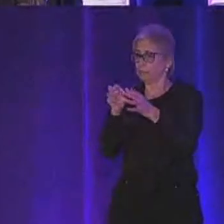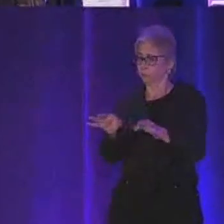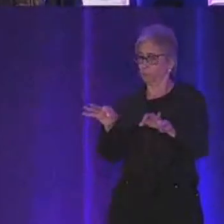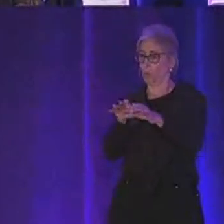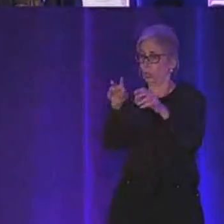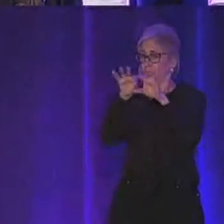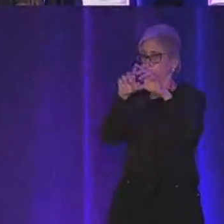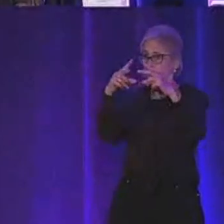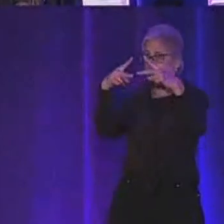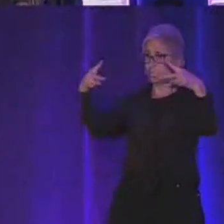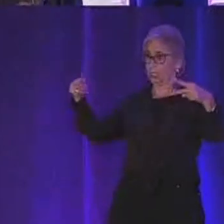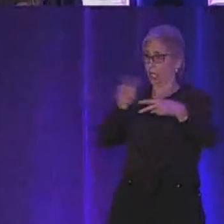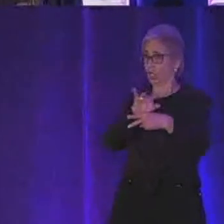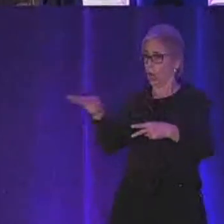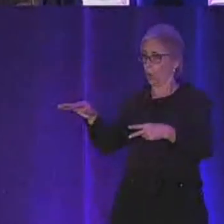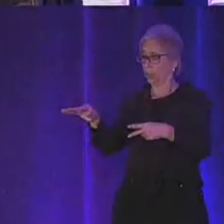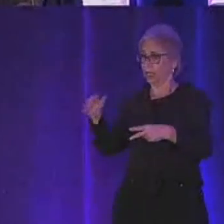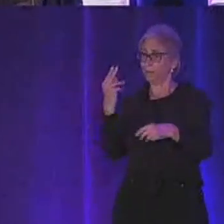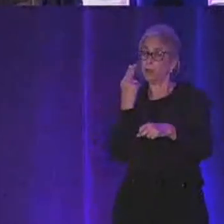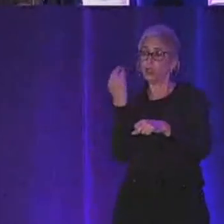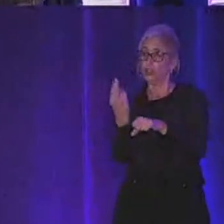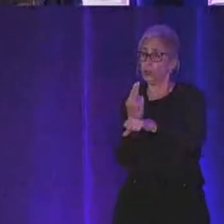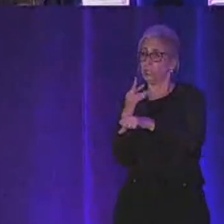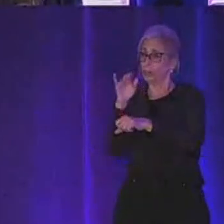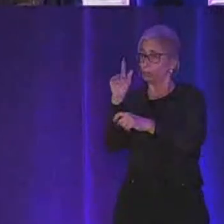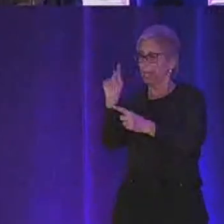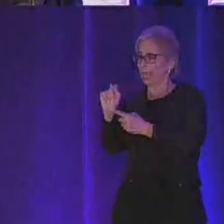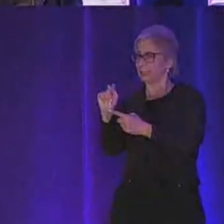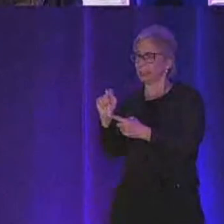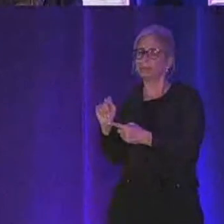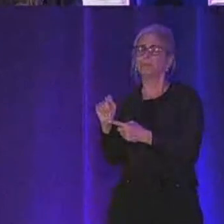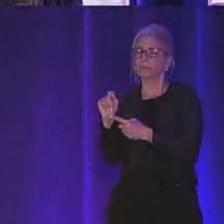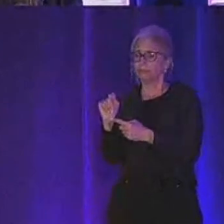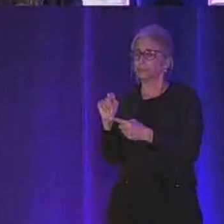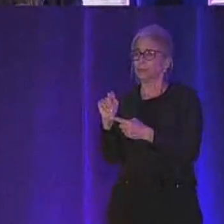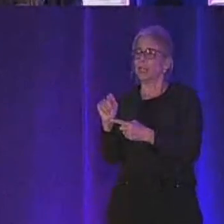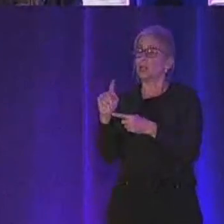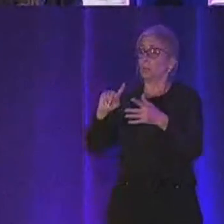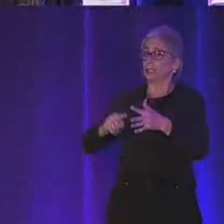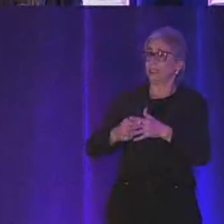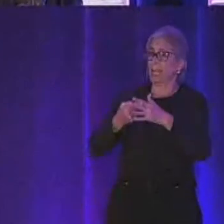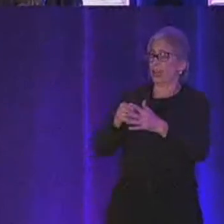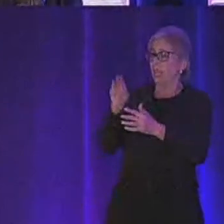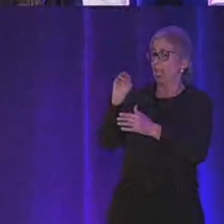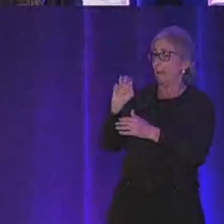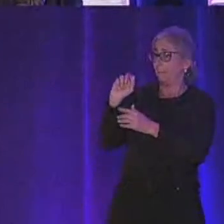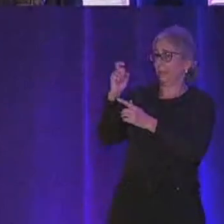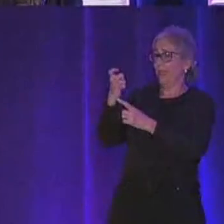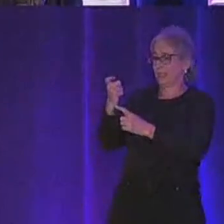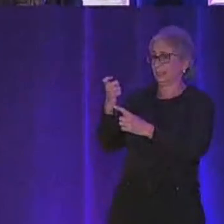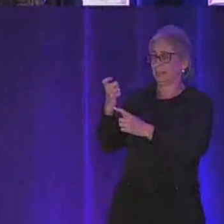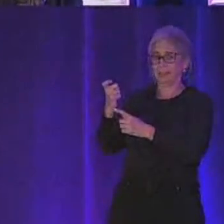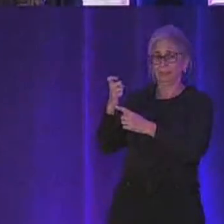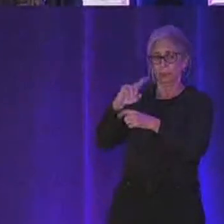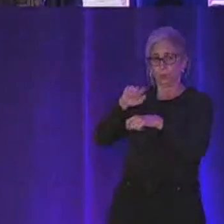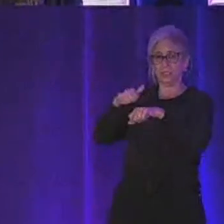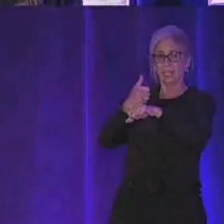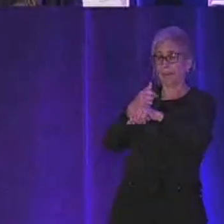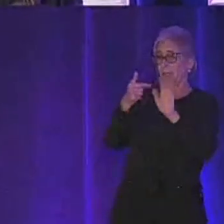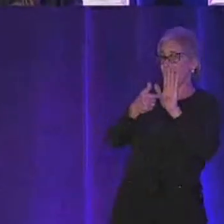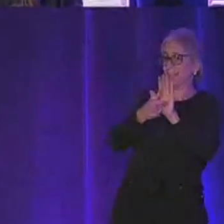a while if we've been using React. So let's cd imperative, and we'll start like npx vite. I'm just starting up a little dev